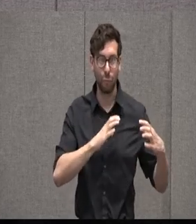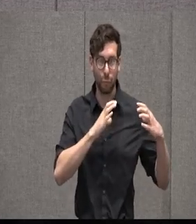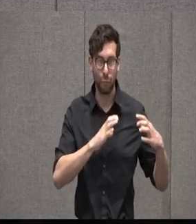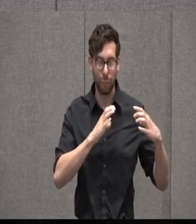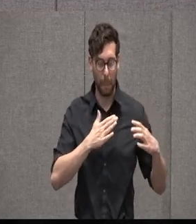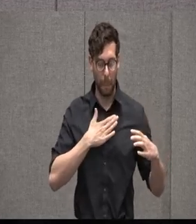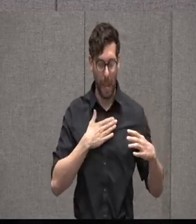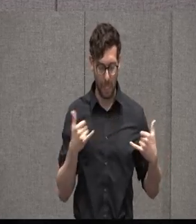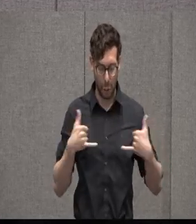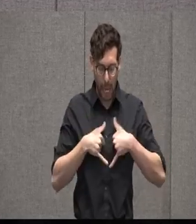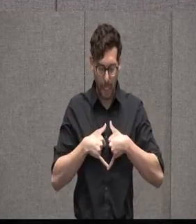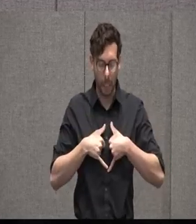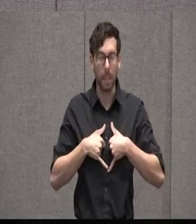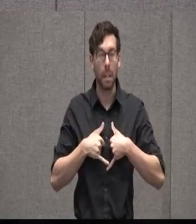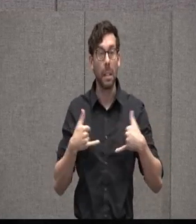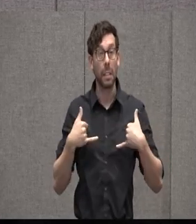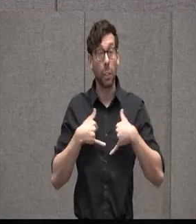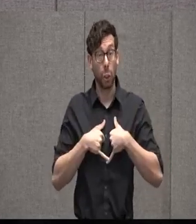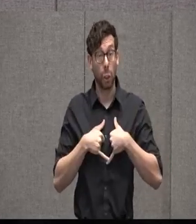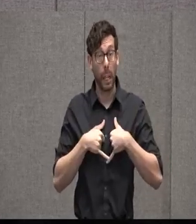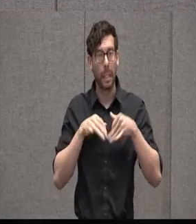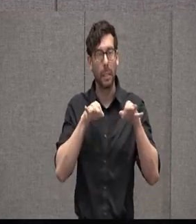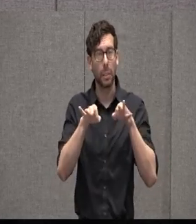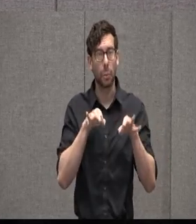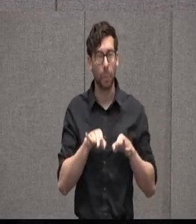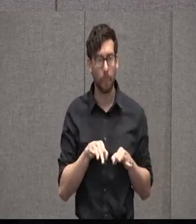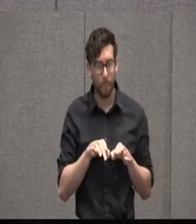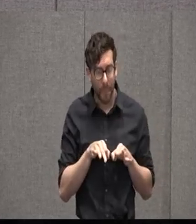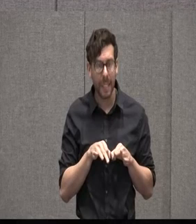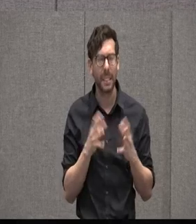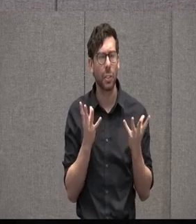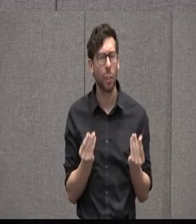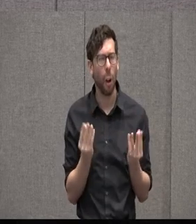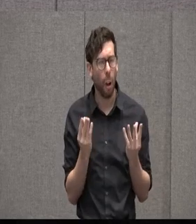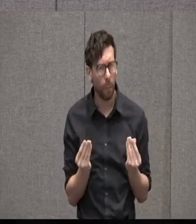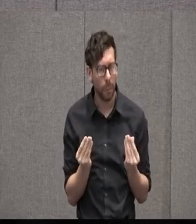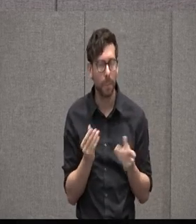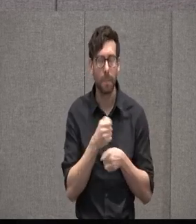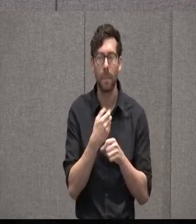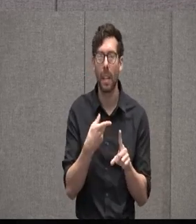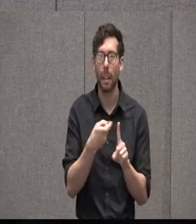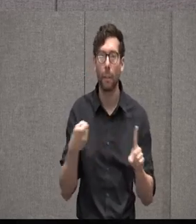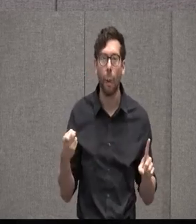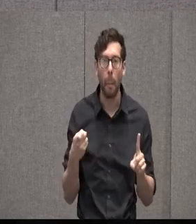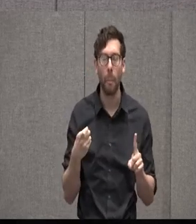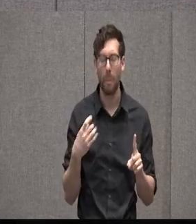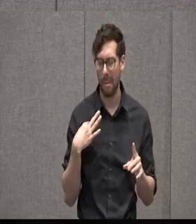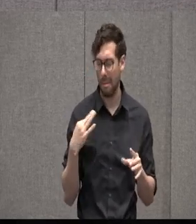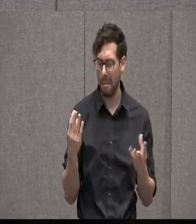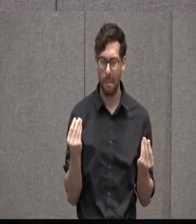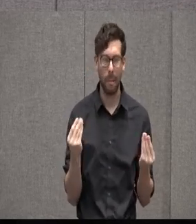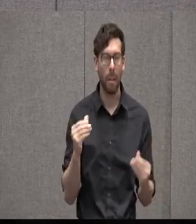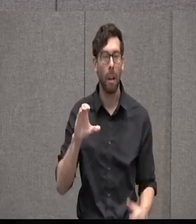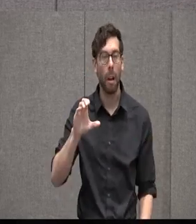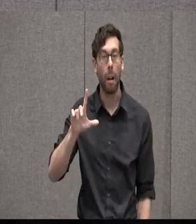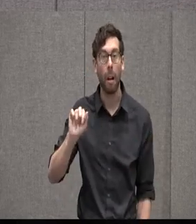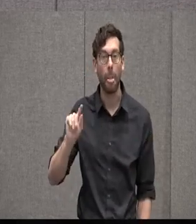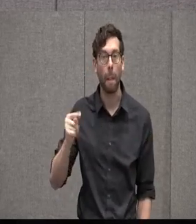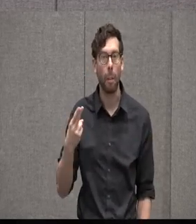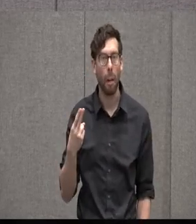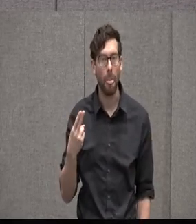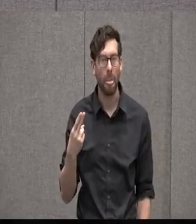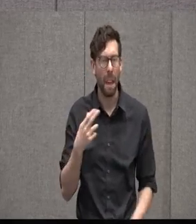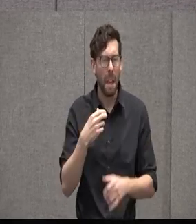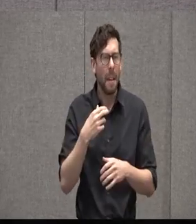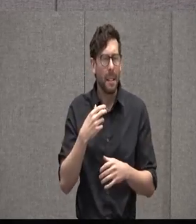to you. It's soft, it's cloth, it's like a fleece. If you've ever